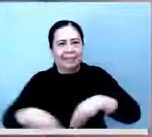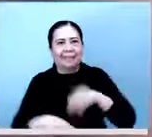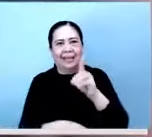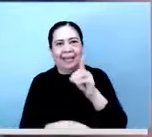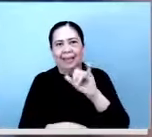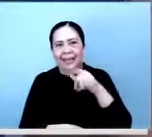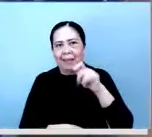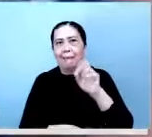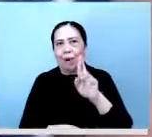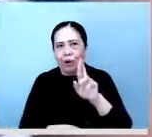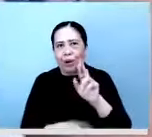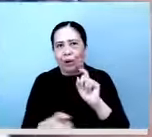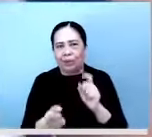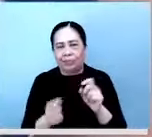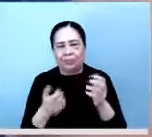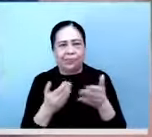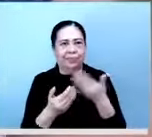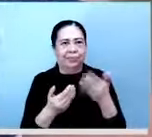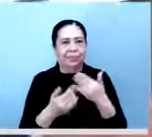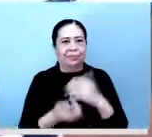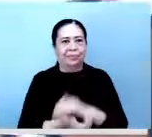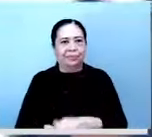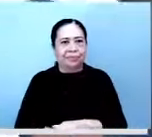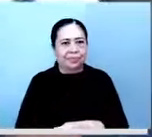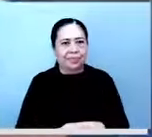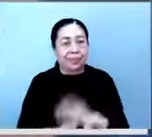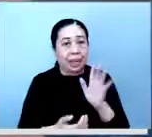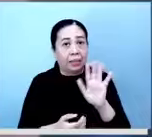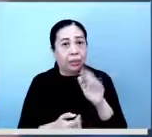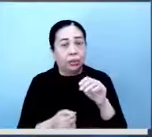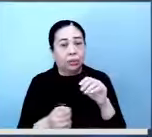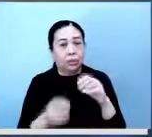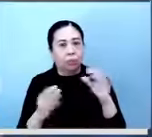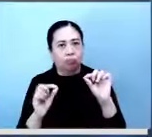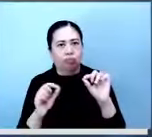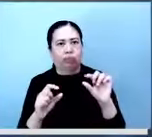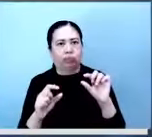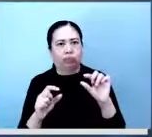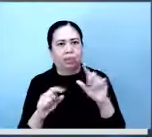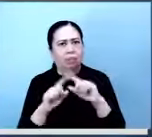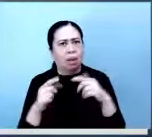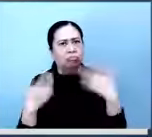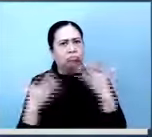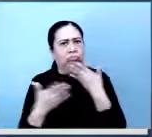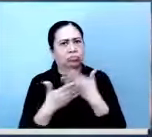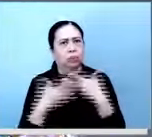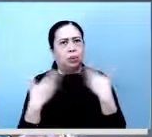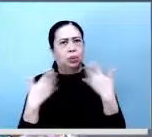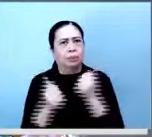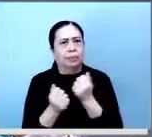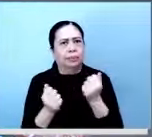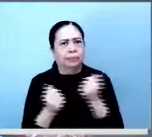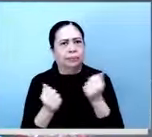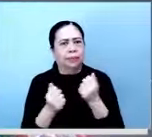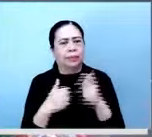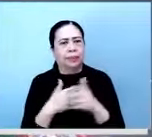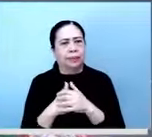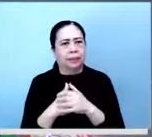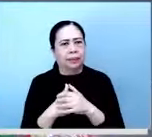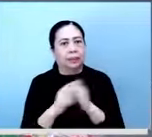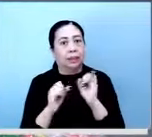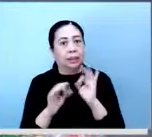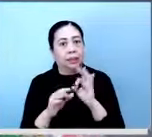quick diaper changes. And itong tela mo ay makapal pero parang presko kasi malamig eh. Ayan yes. O. Actually,